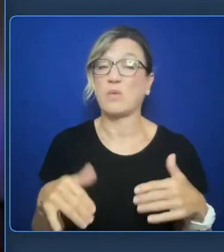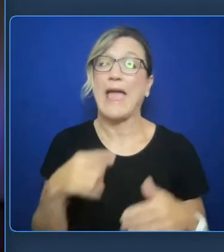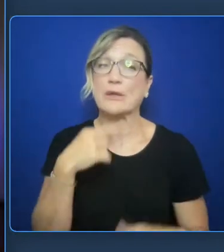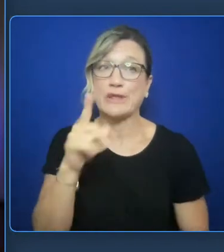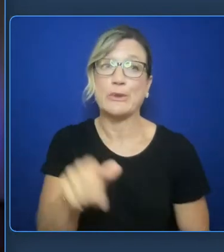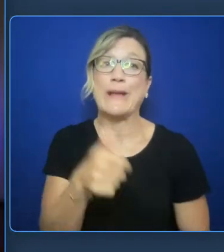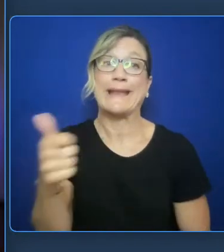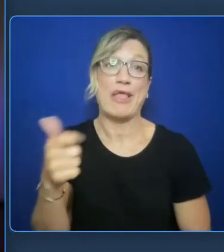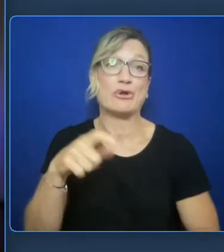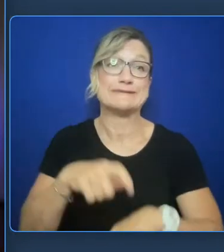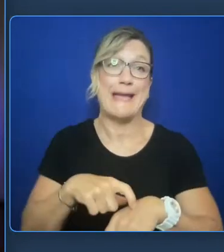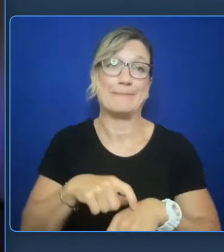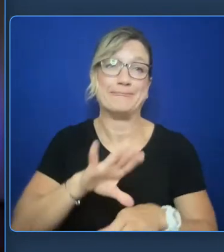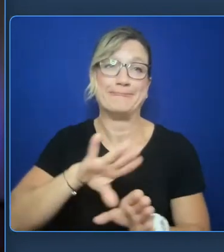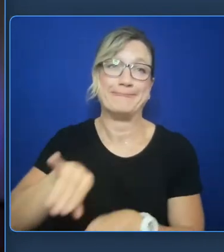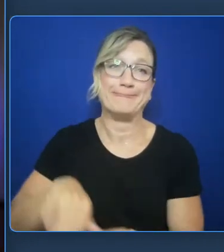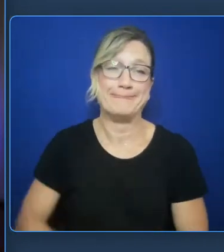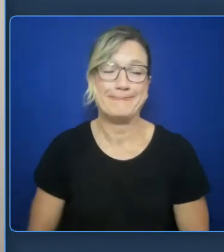other time.